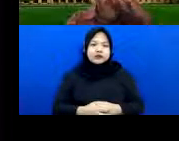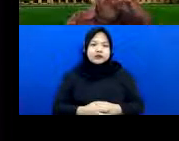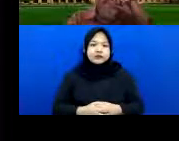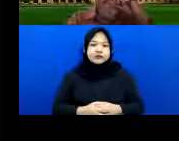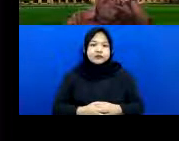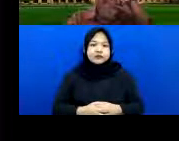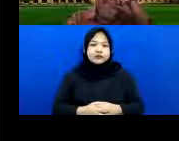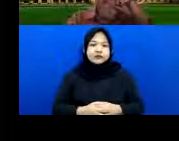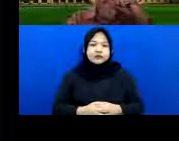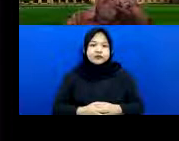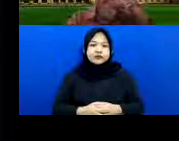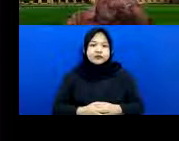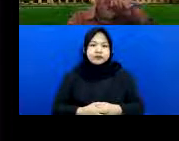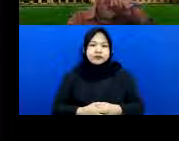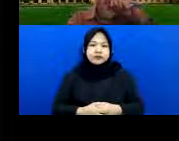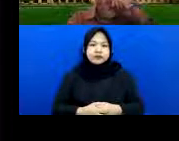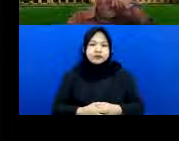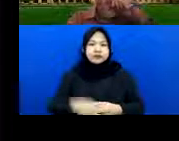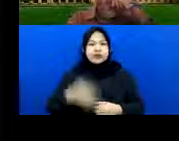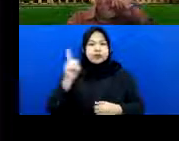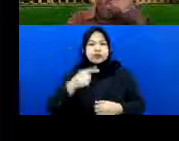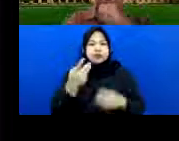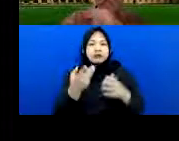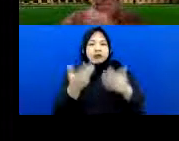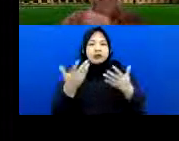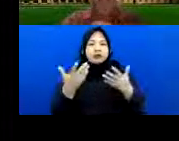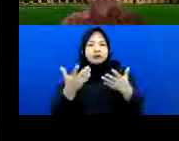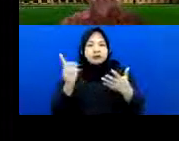So what method do we use for this proposal research?